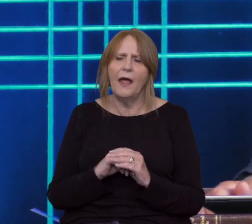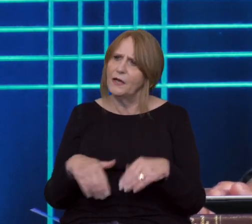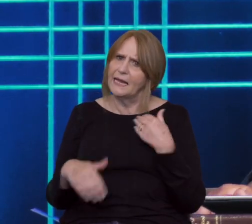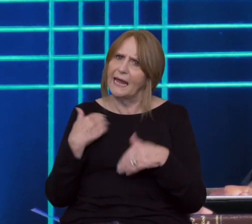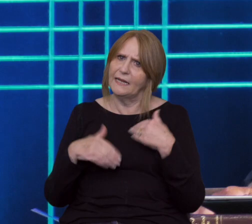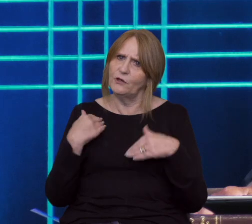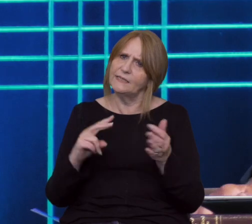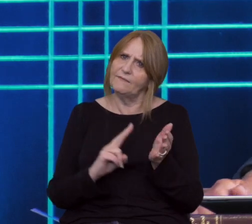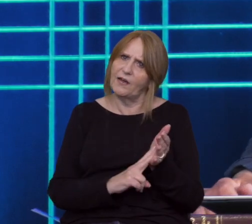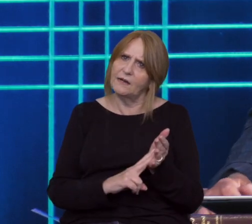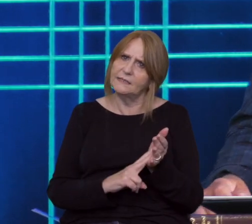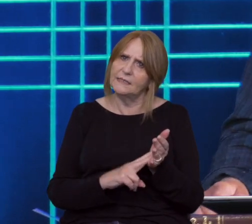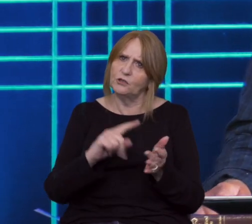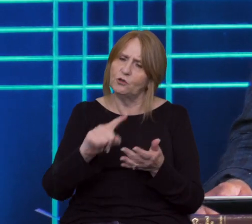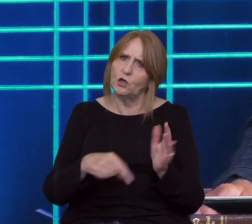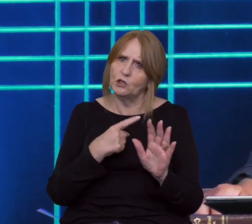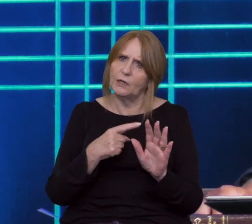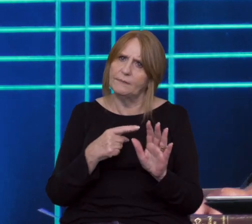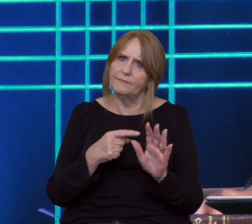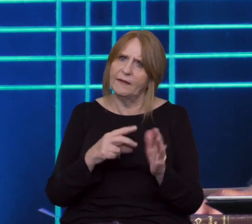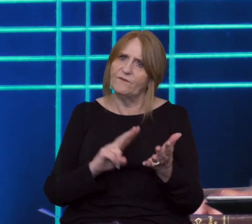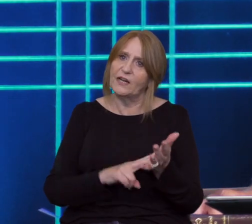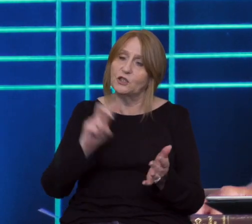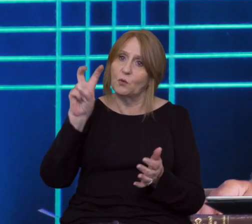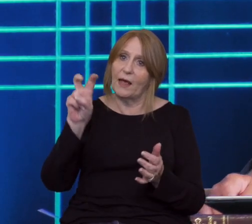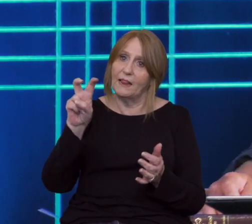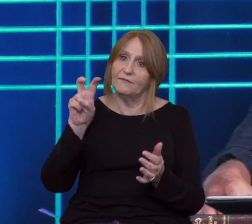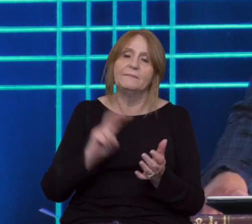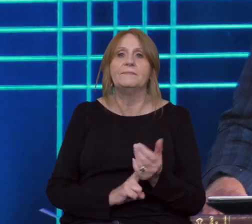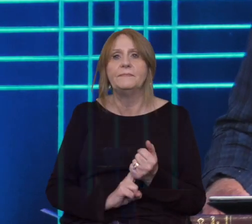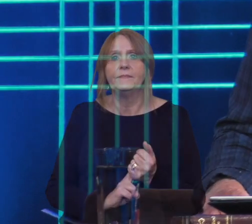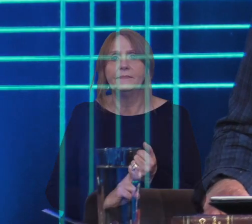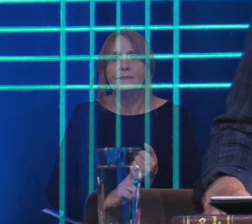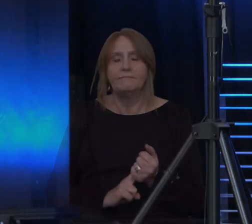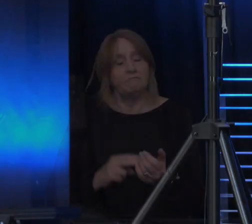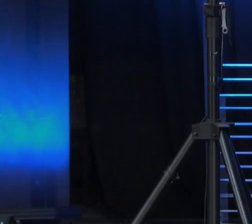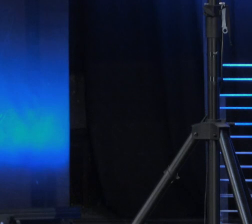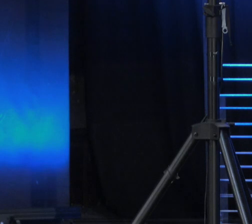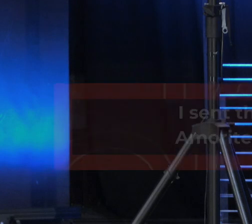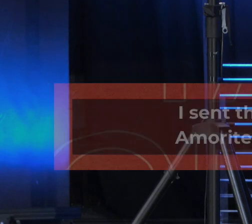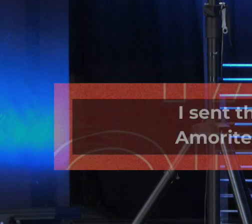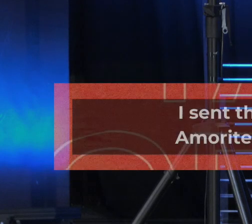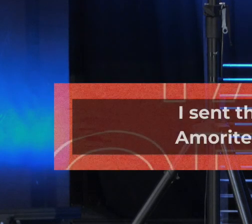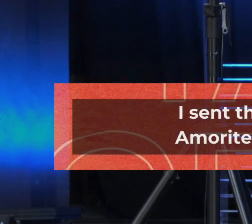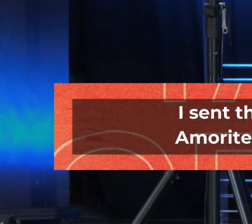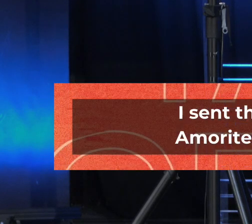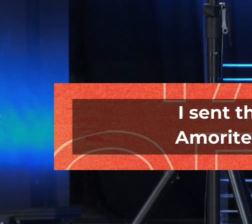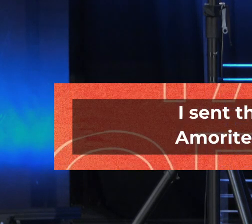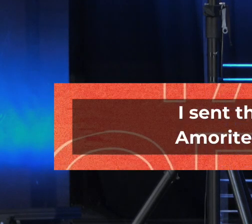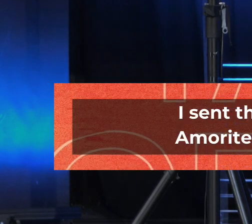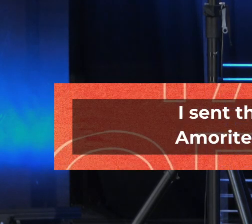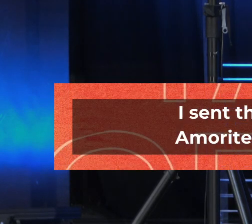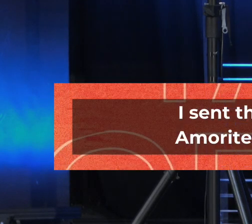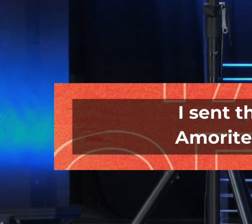chapter 24 story that was read for us. It's verse 12. Listen, this is what it said. Don't know if you noticed it. I sent